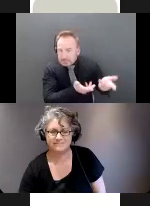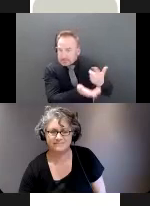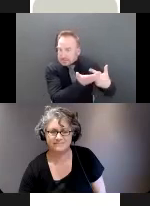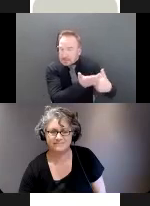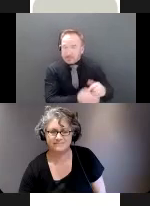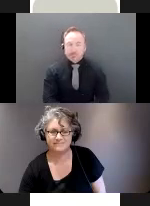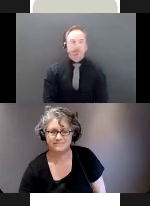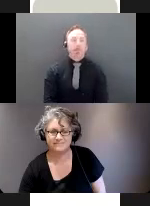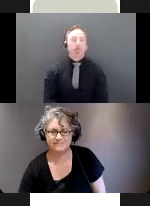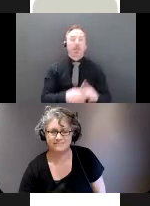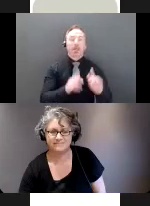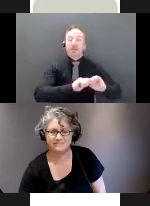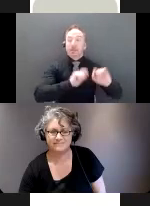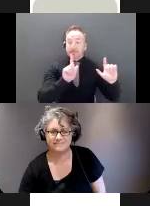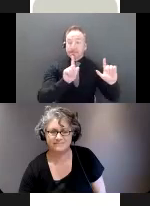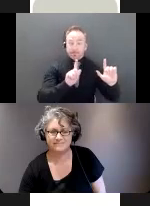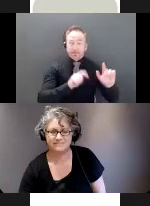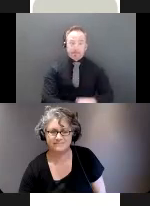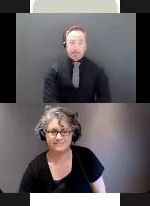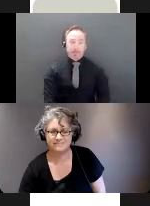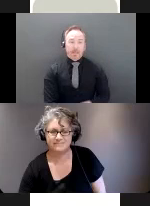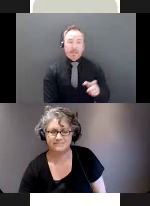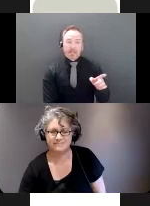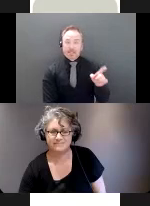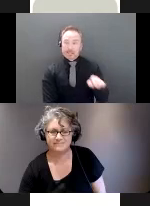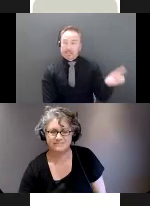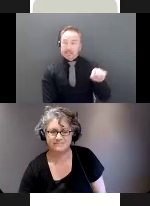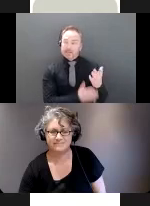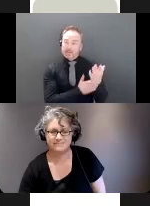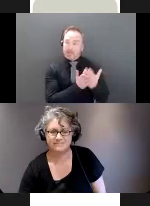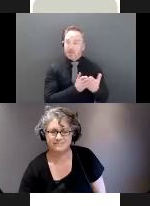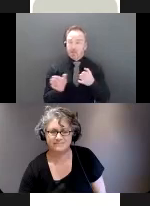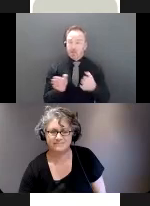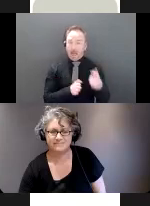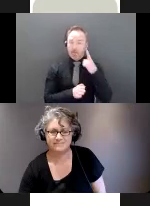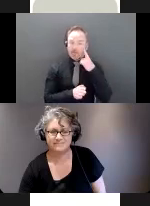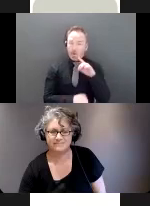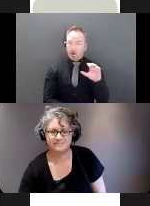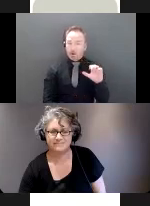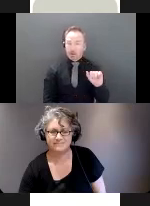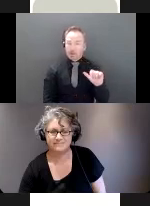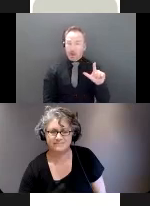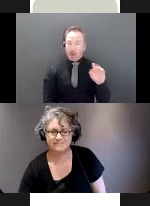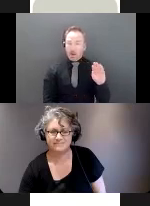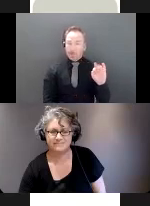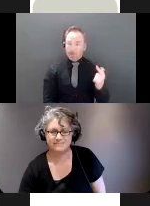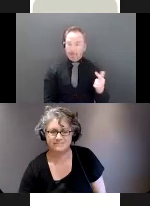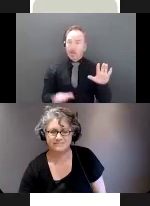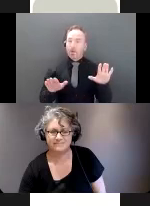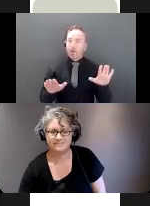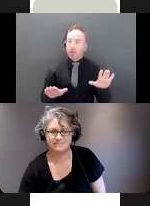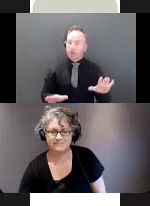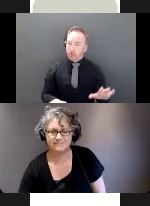next one here. So these are some strategies for calming. And it's